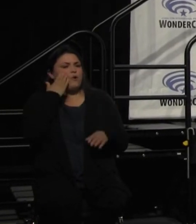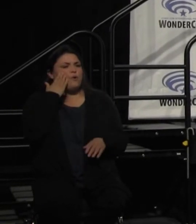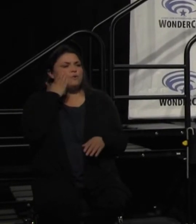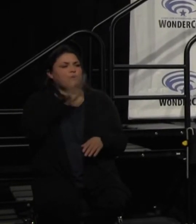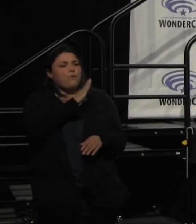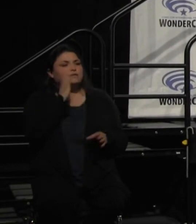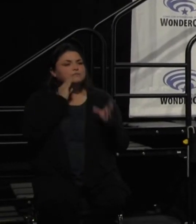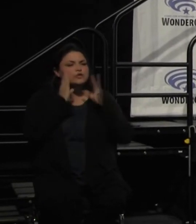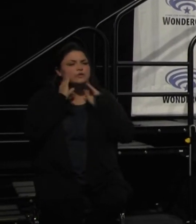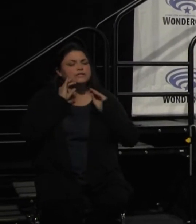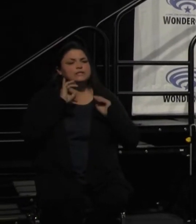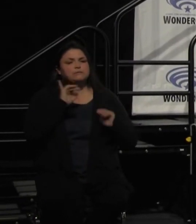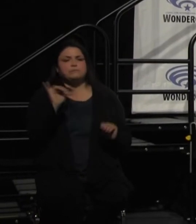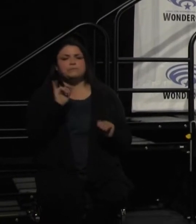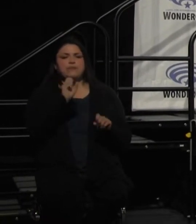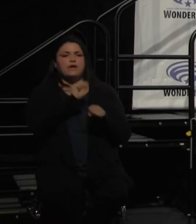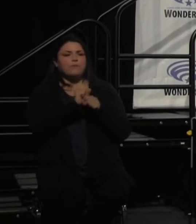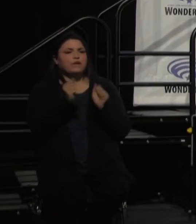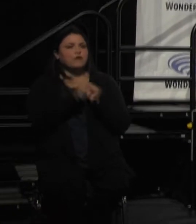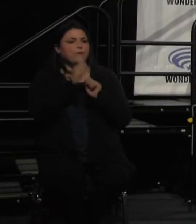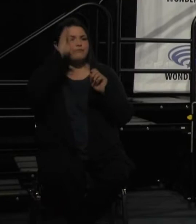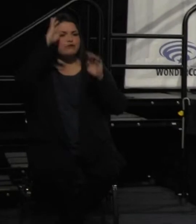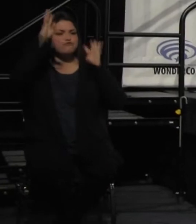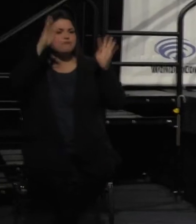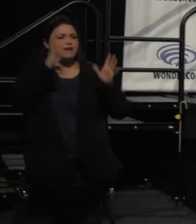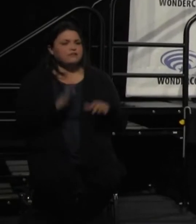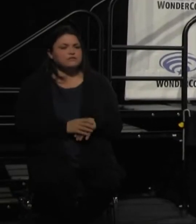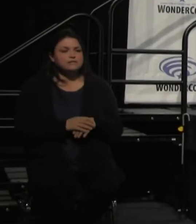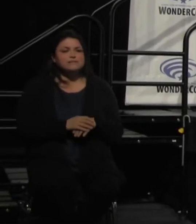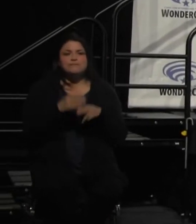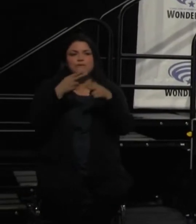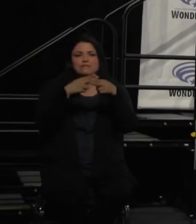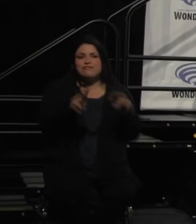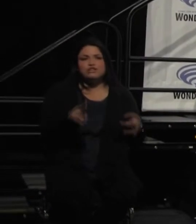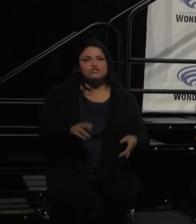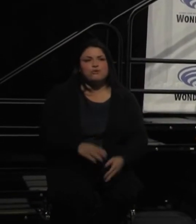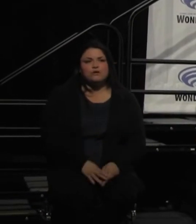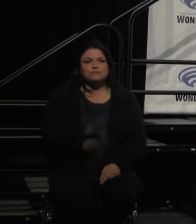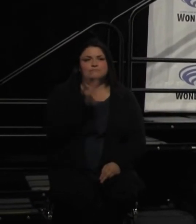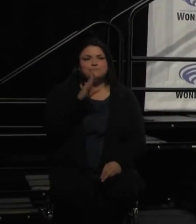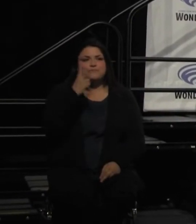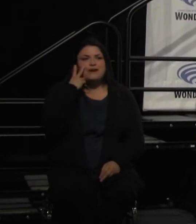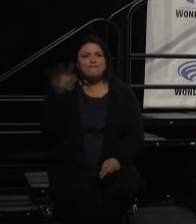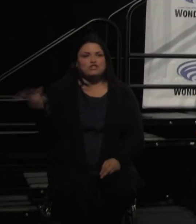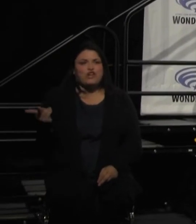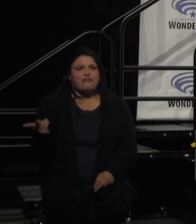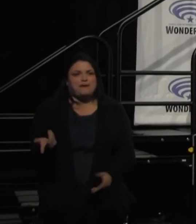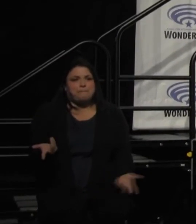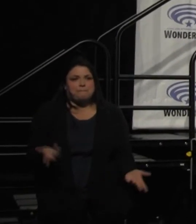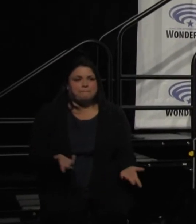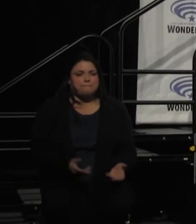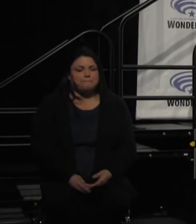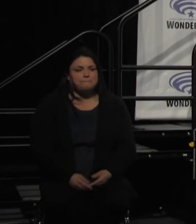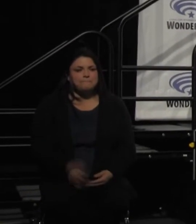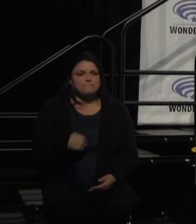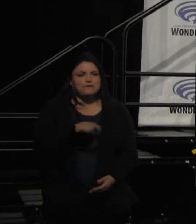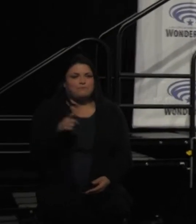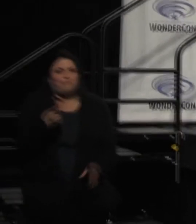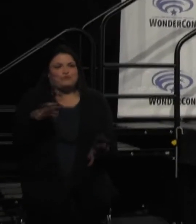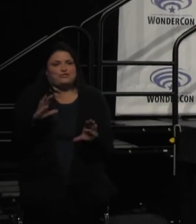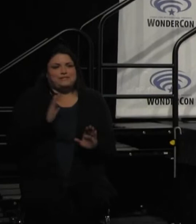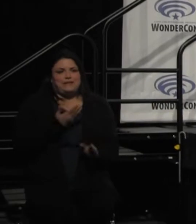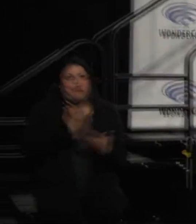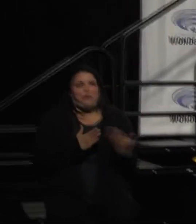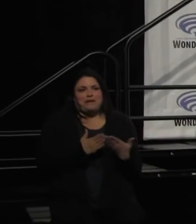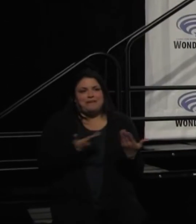working with the creators and all that? It was very short. Oh, we never saw him. No, We just did our bit